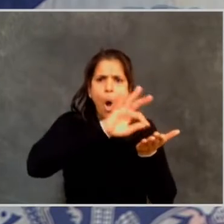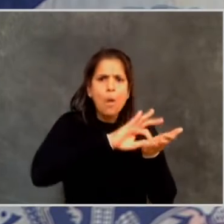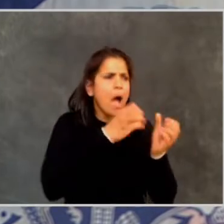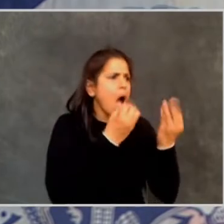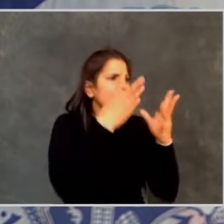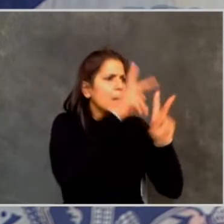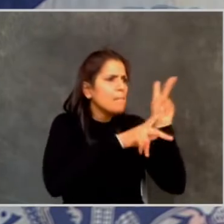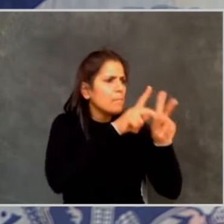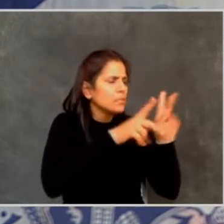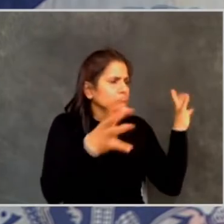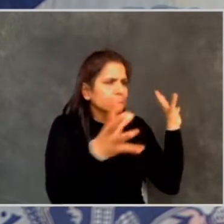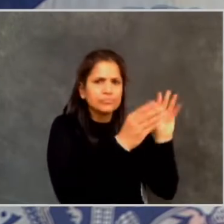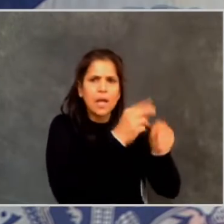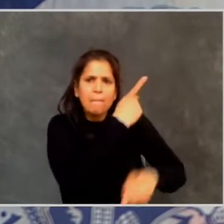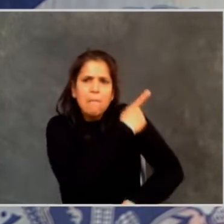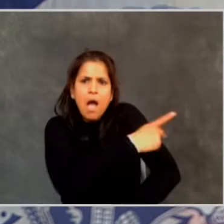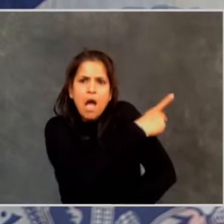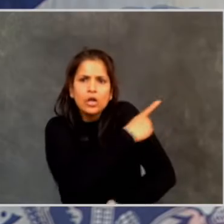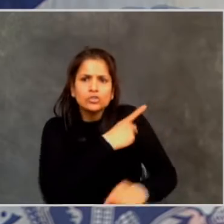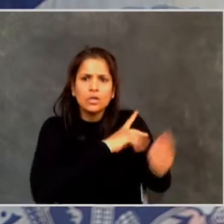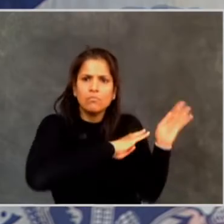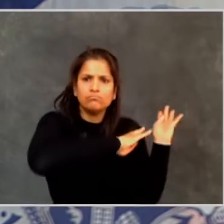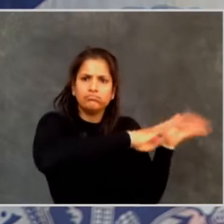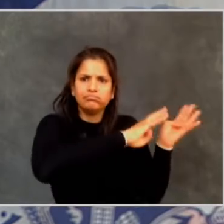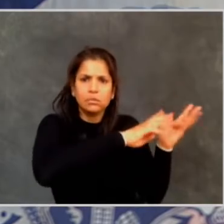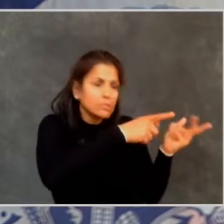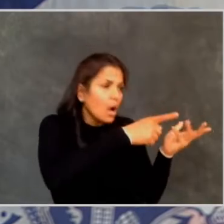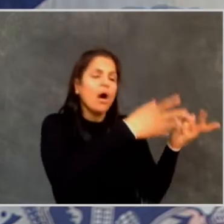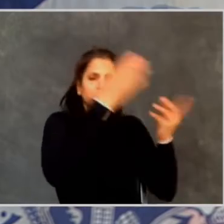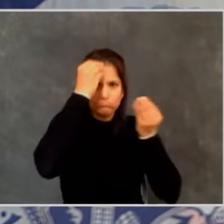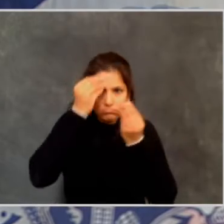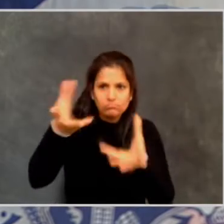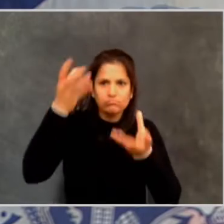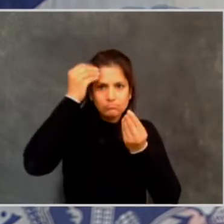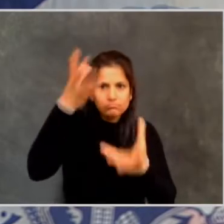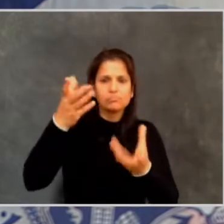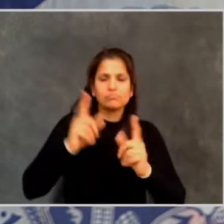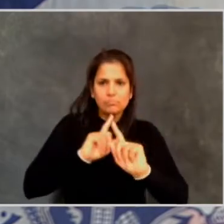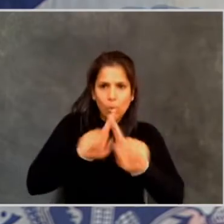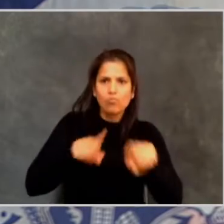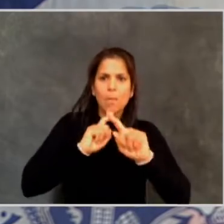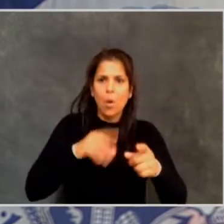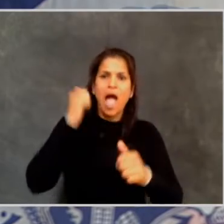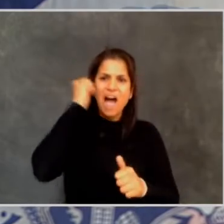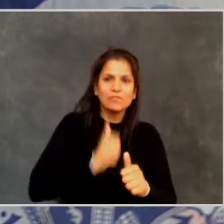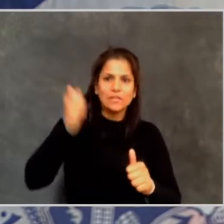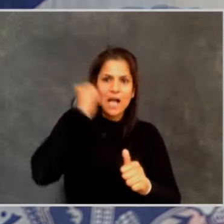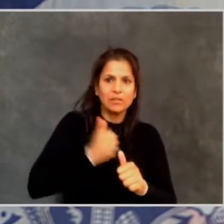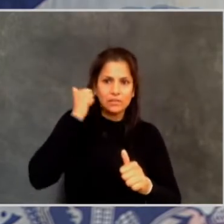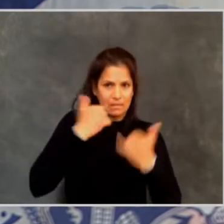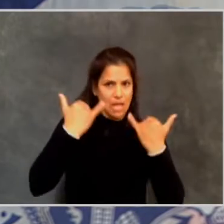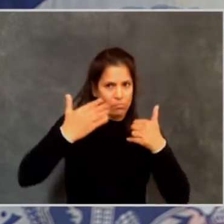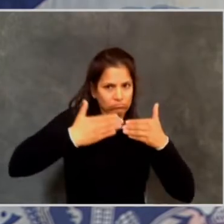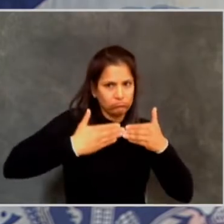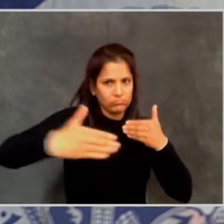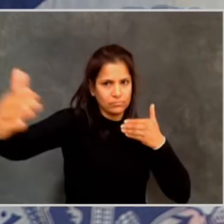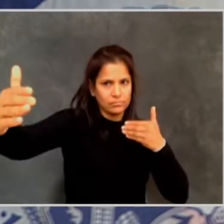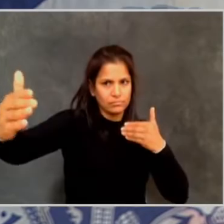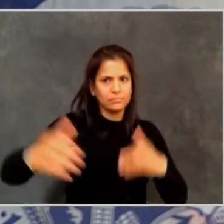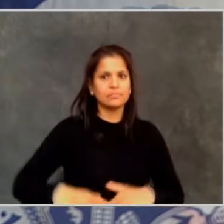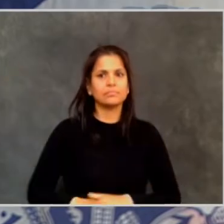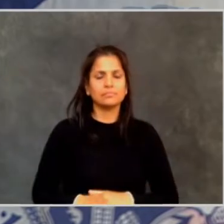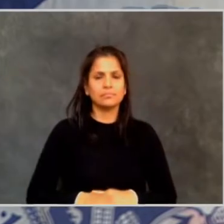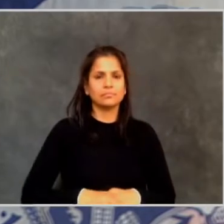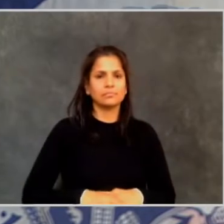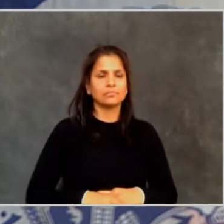We are asking very specifically, direct into the hospitals, how many people are intubated today? How